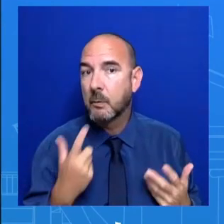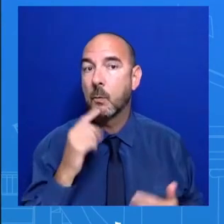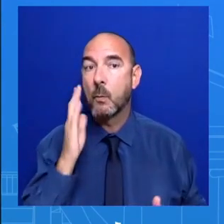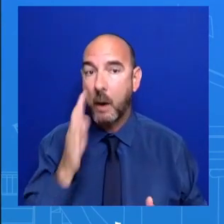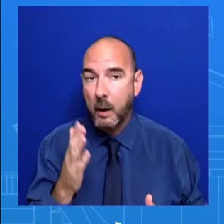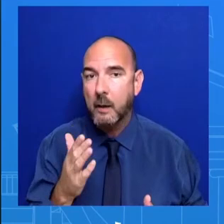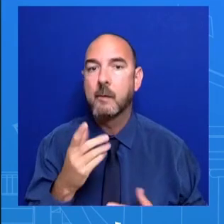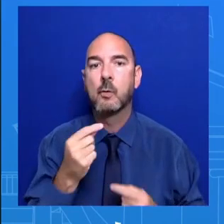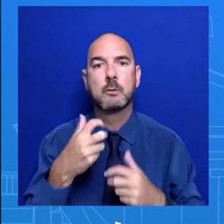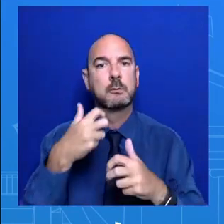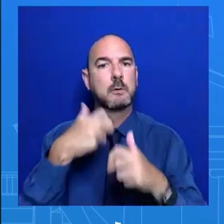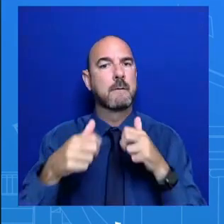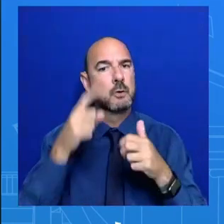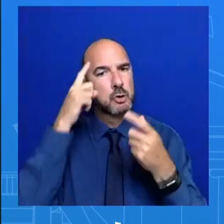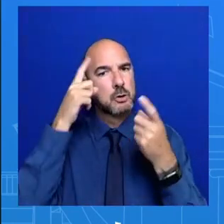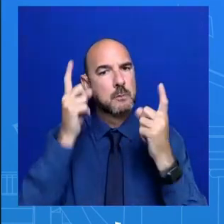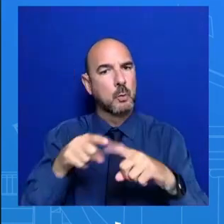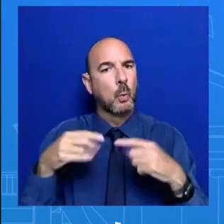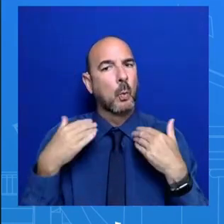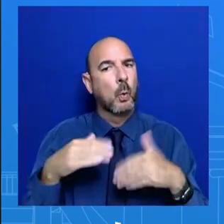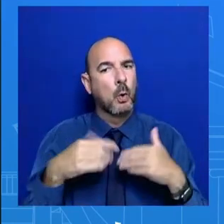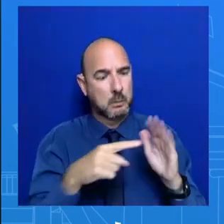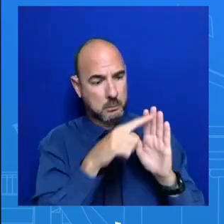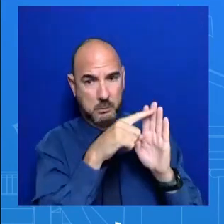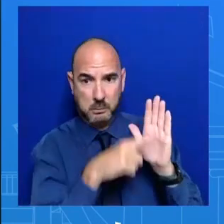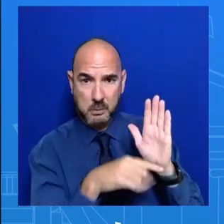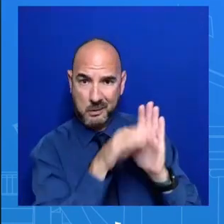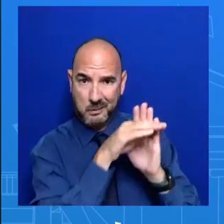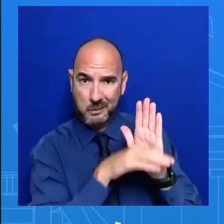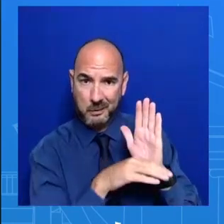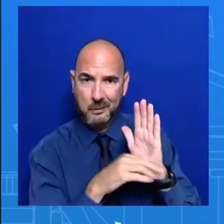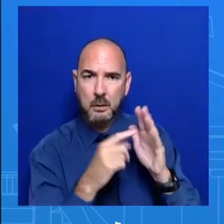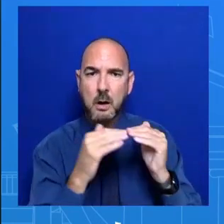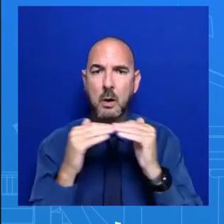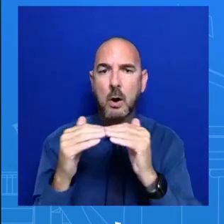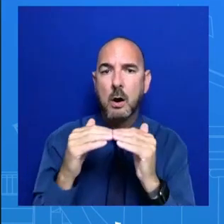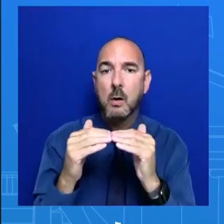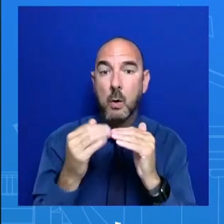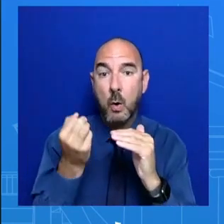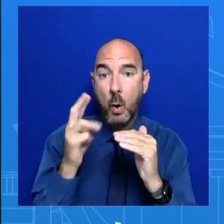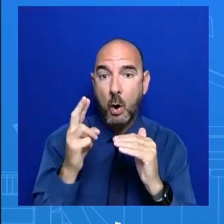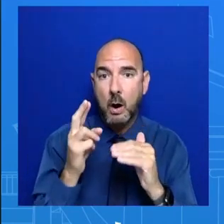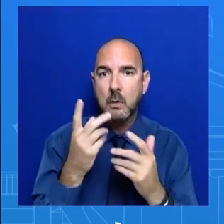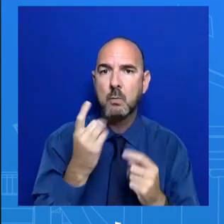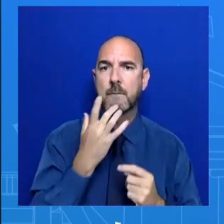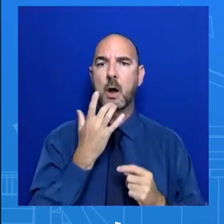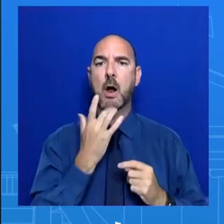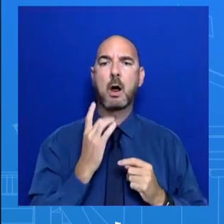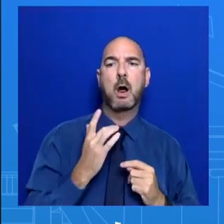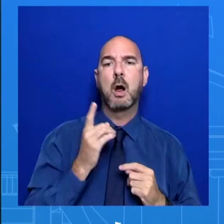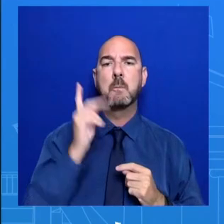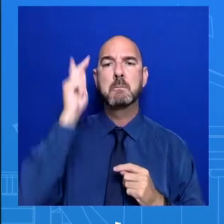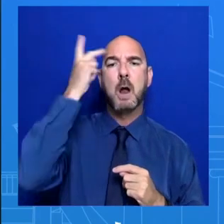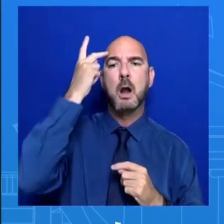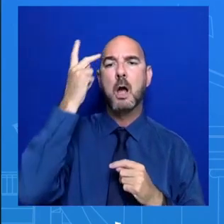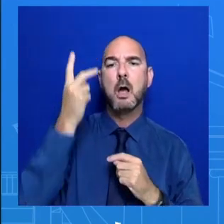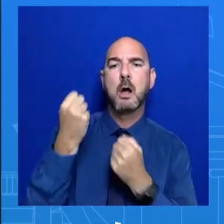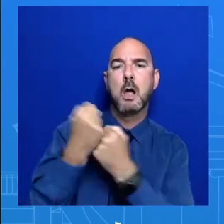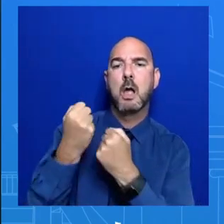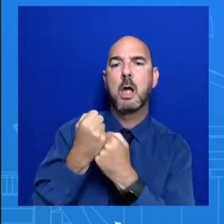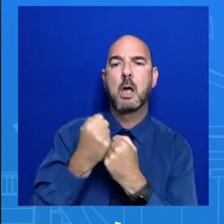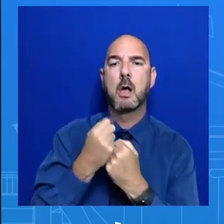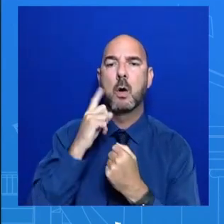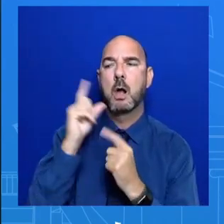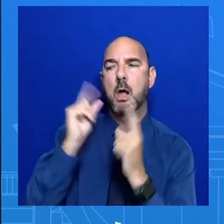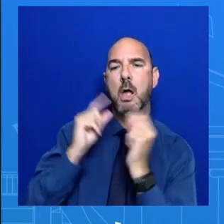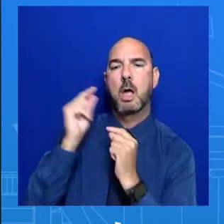or continue putting their partisan political interest ahead of the nation's security. Let's not forget, after months